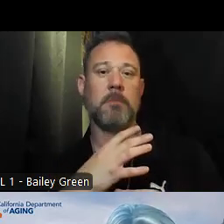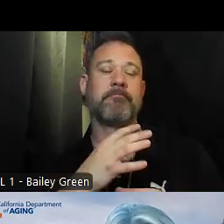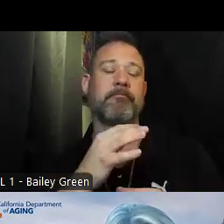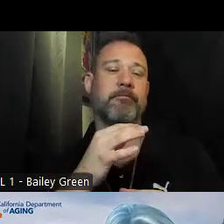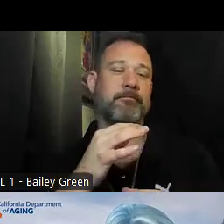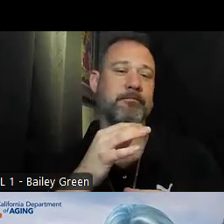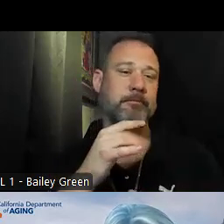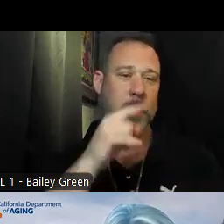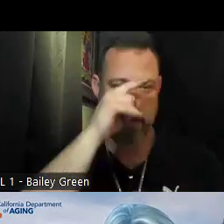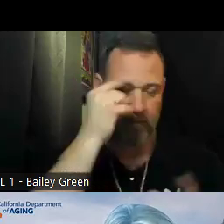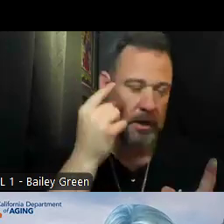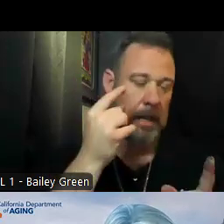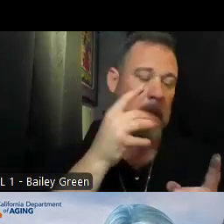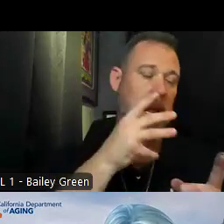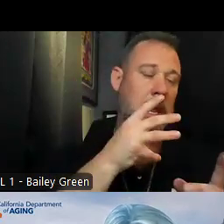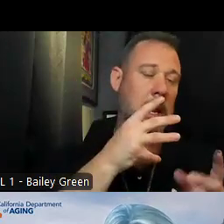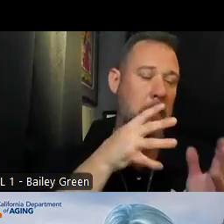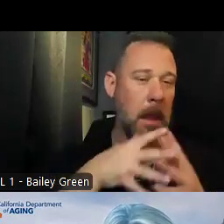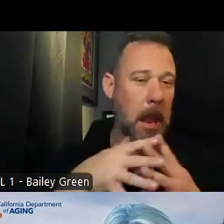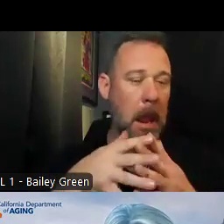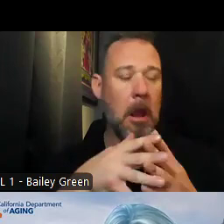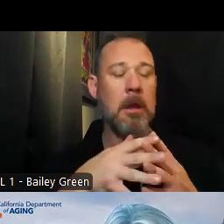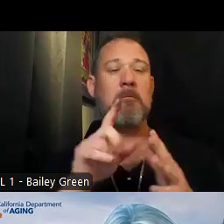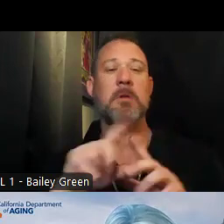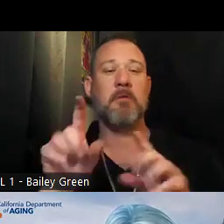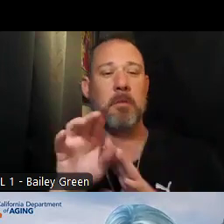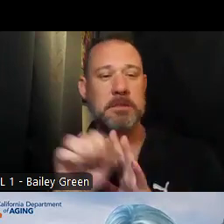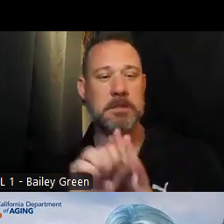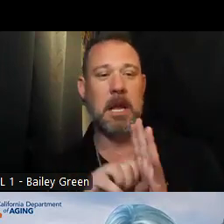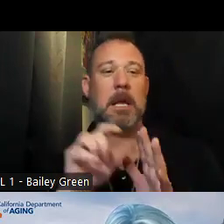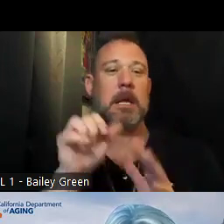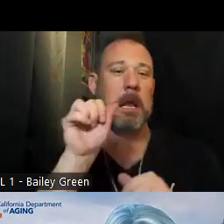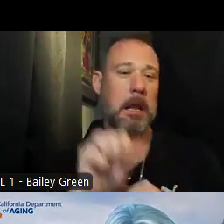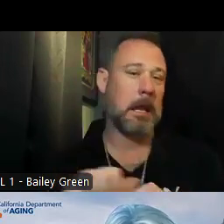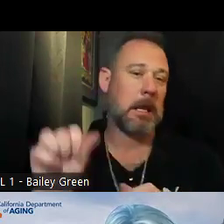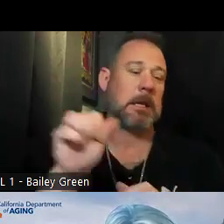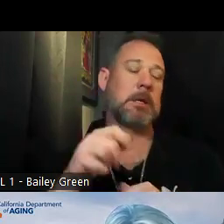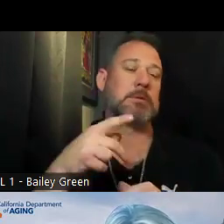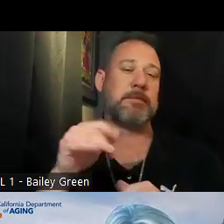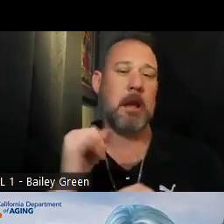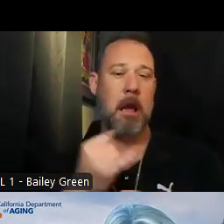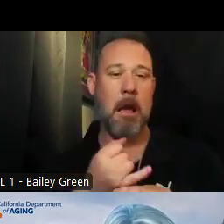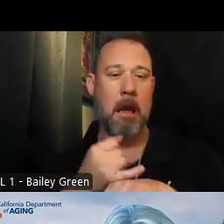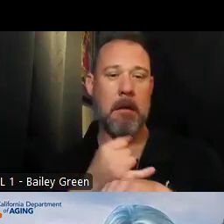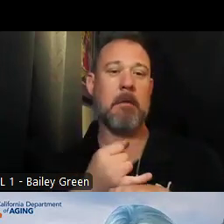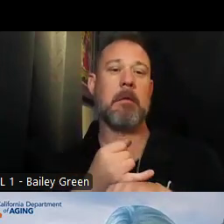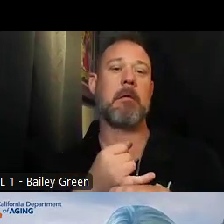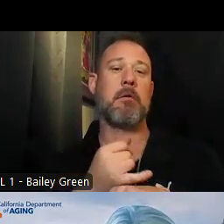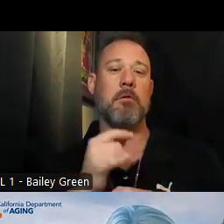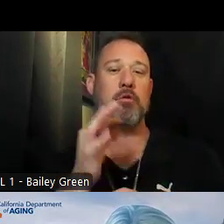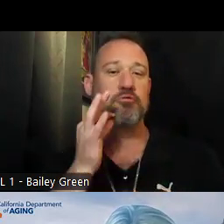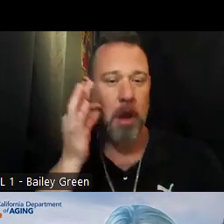American, from different parts of the state. We have Asian Pacific Islander representation,